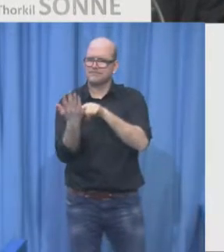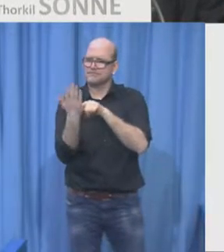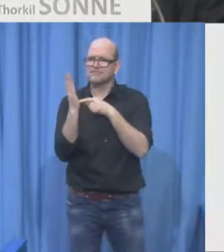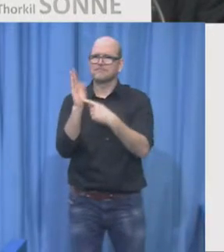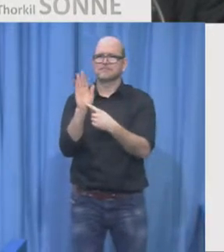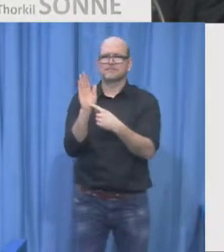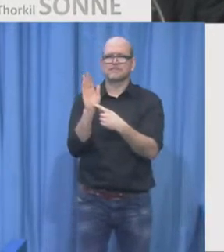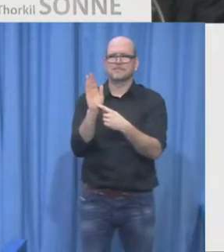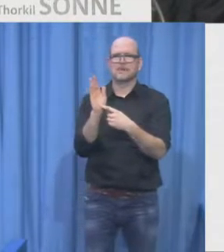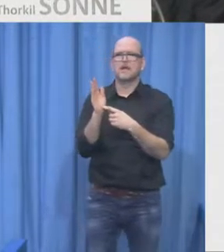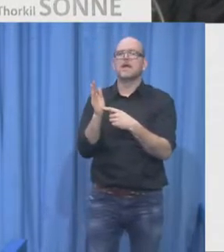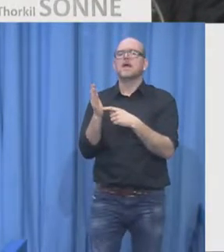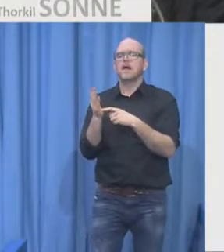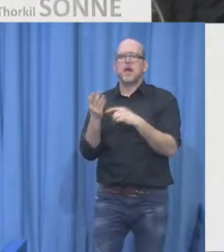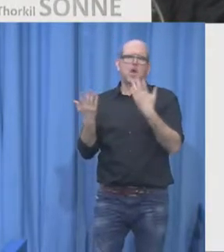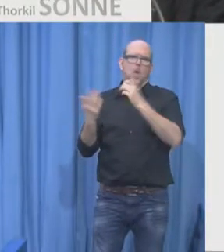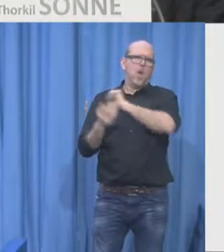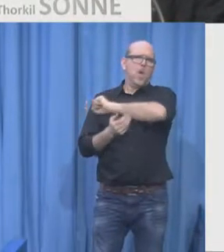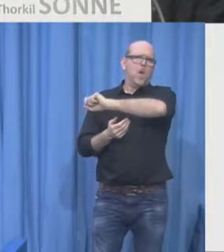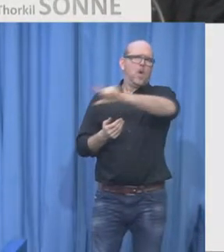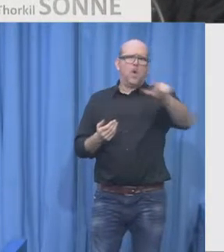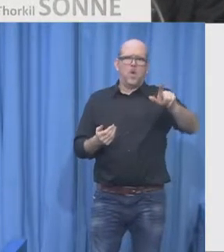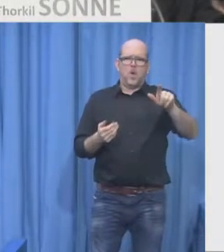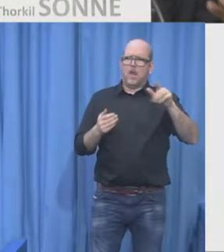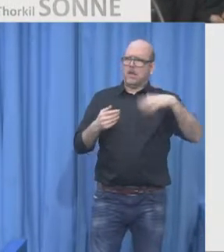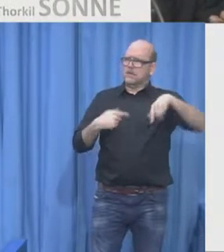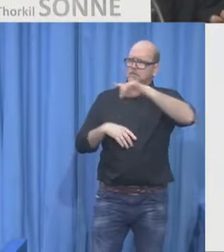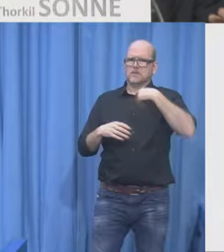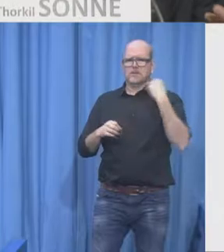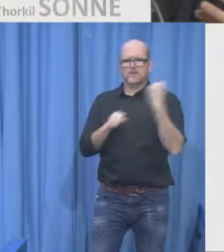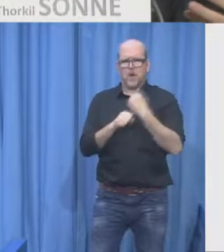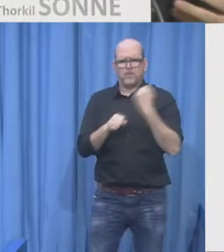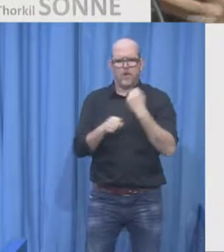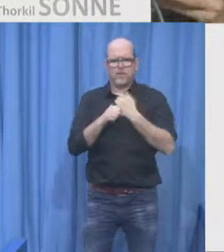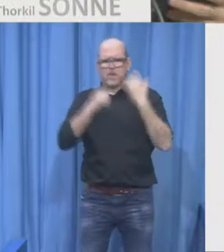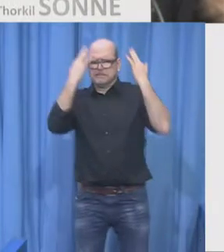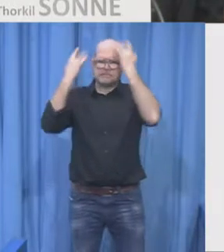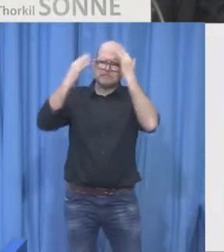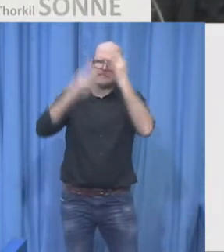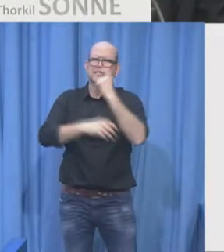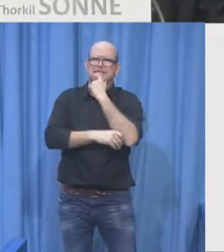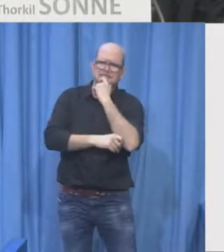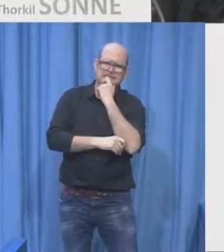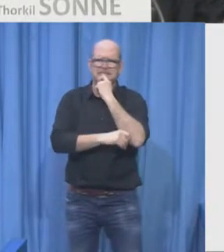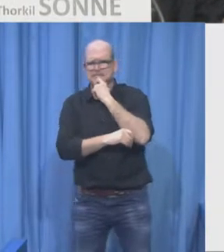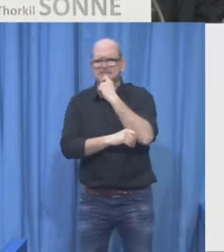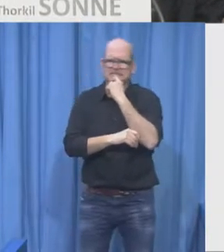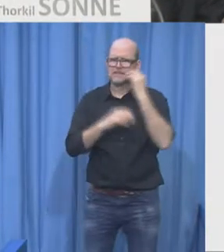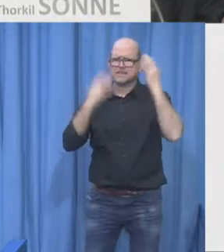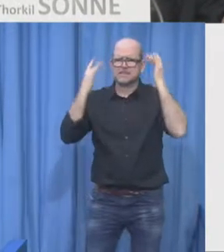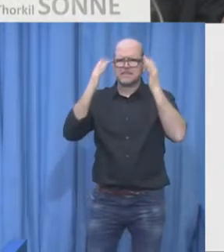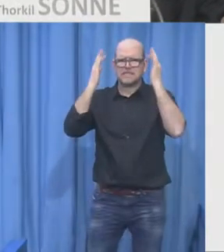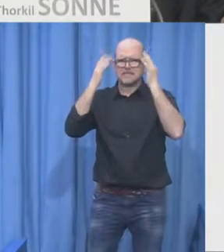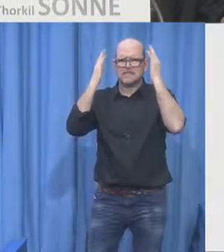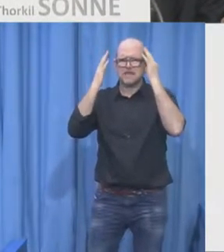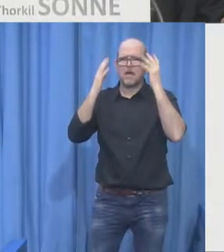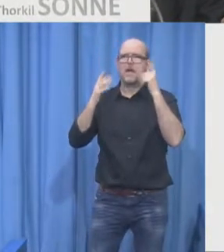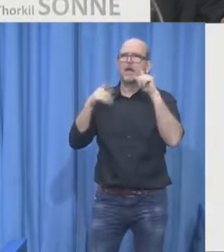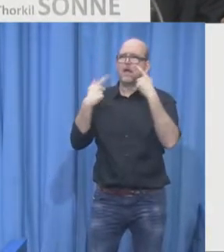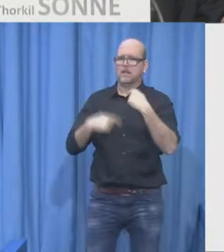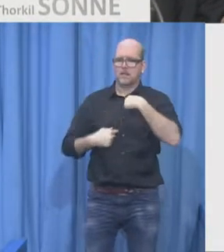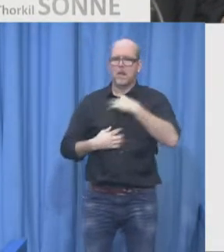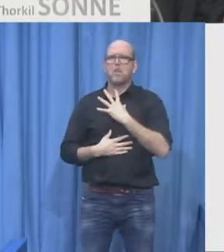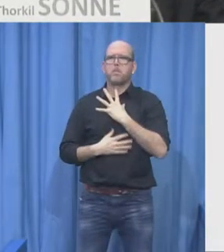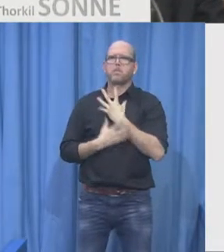We believe that we, by including autistic people, can reduce stress levels in any labor